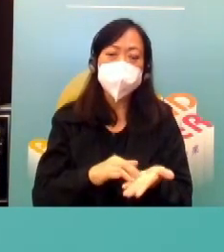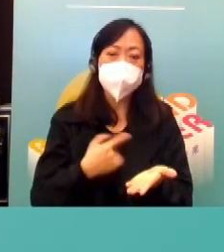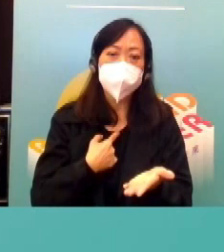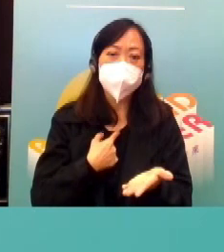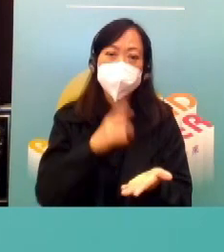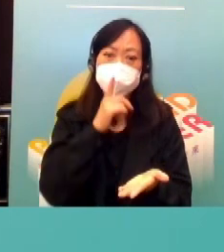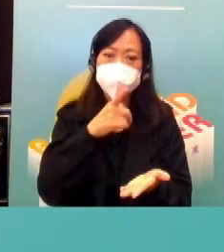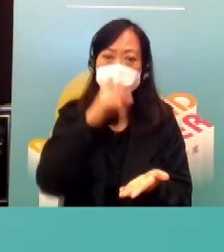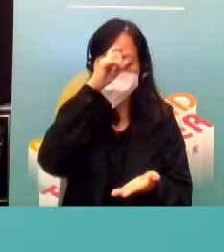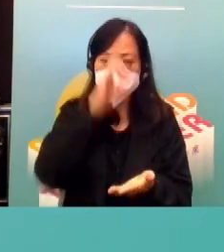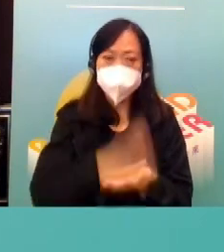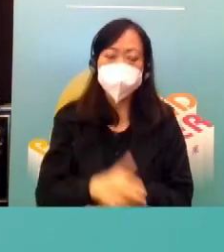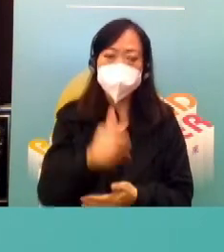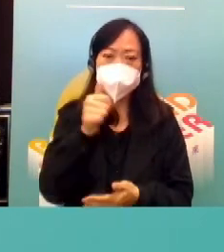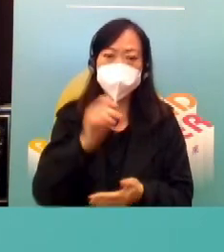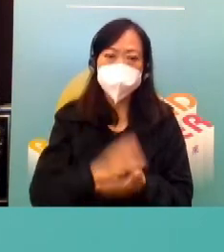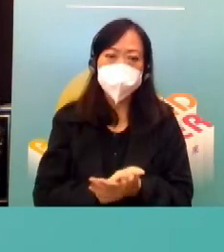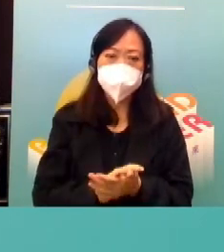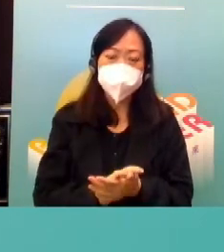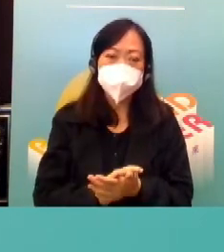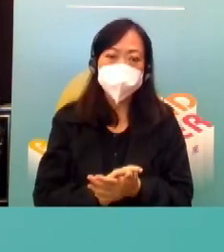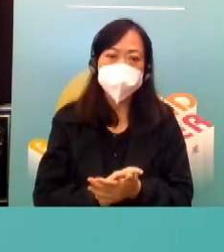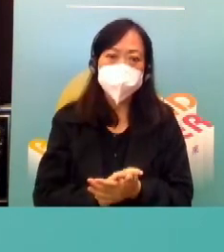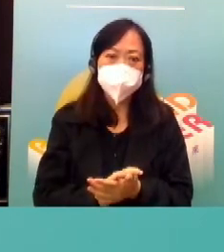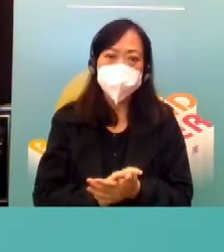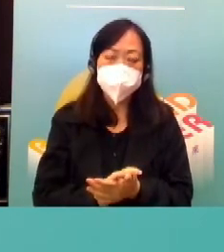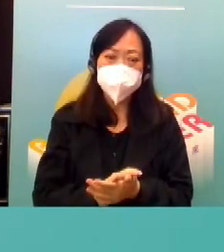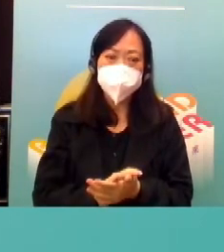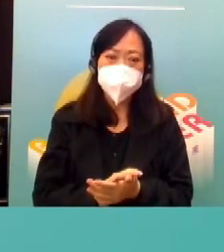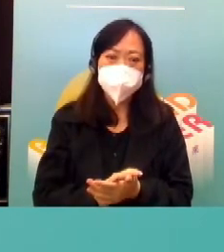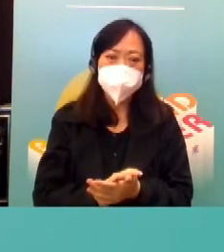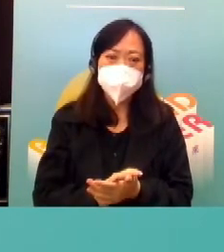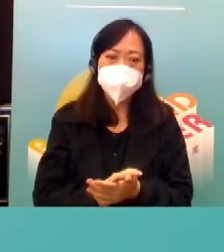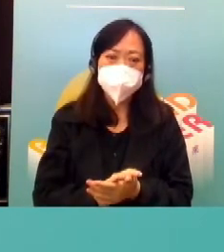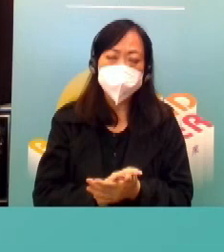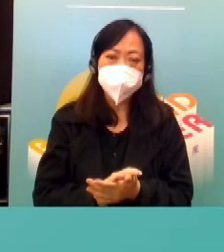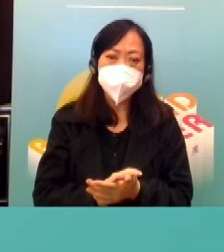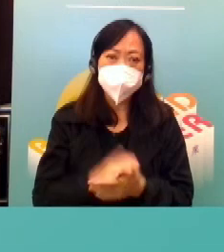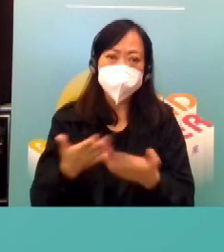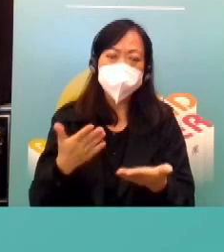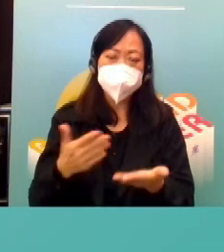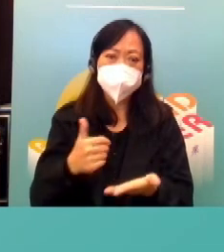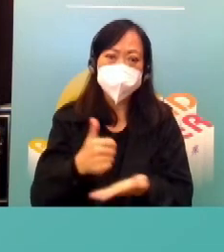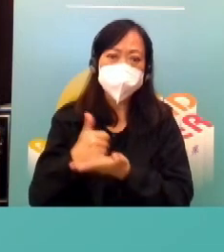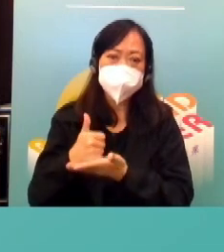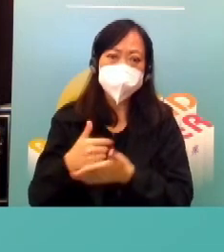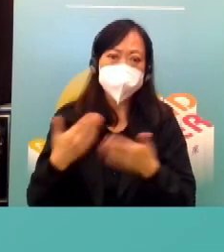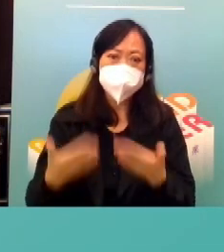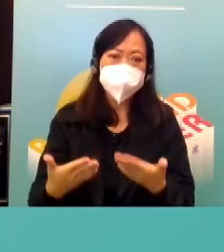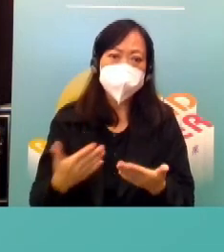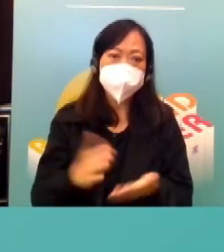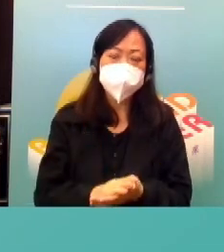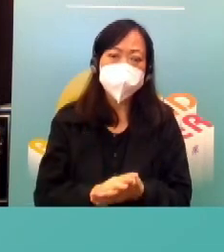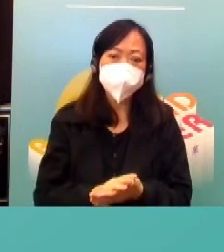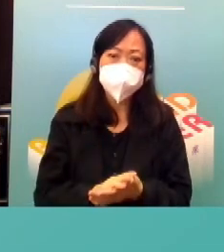for inviting me. Unfortunately, he is unable to be in the venue, but he assured